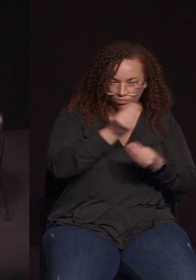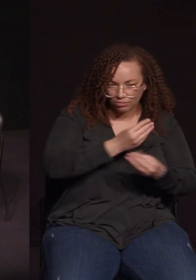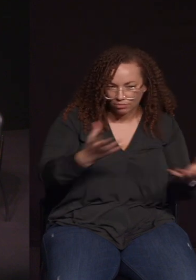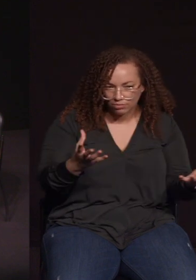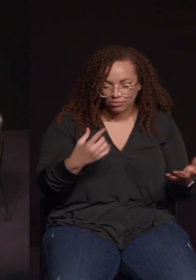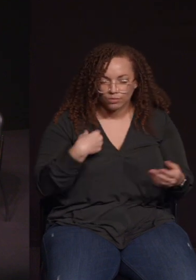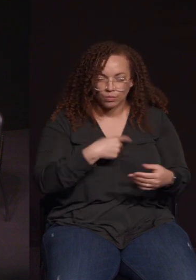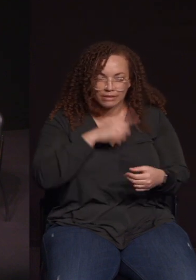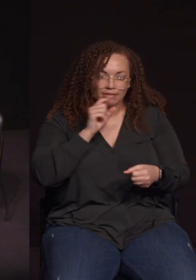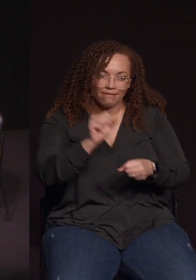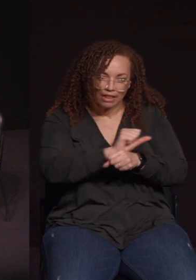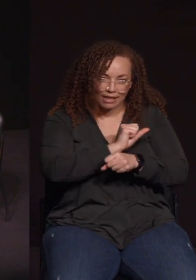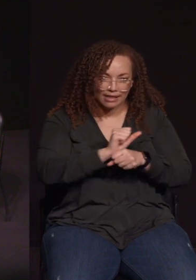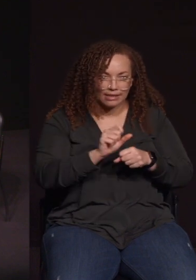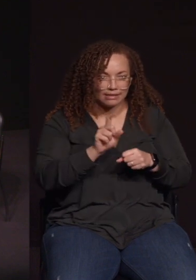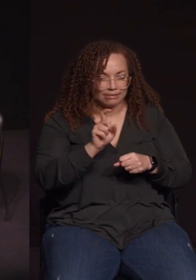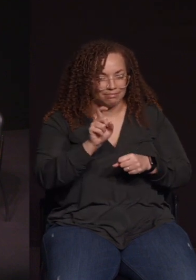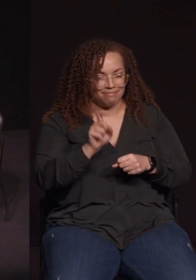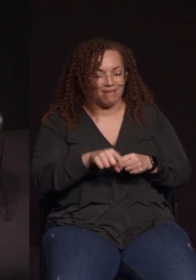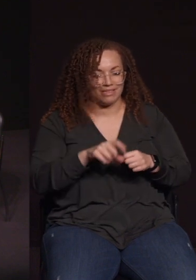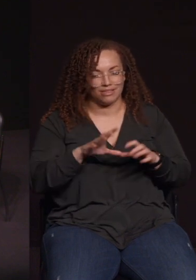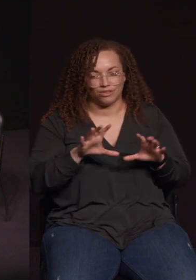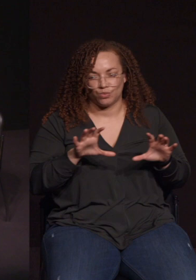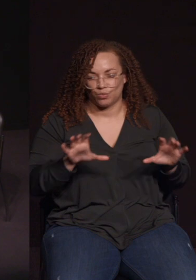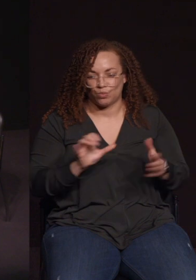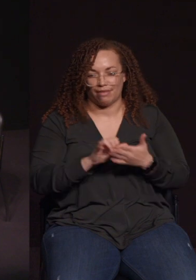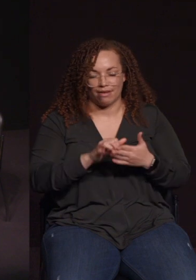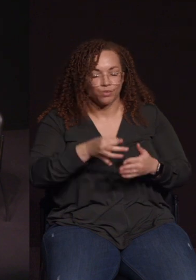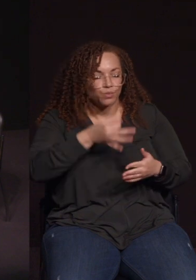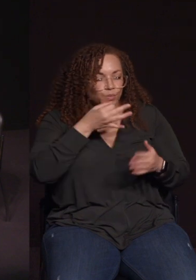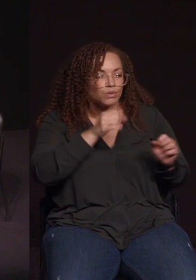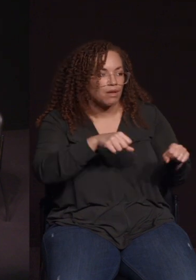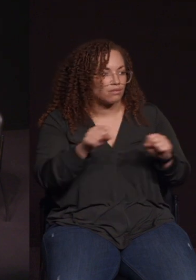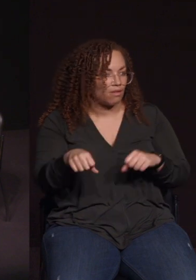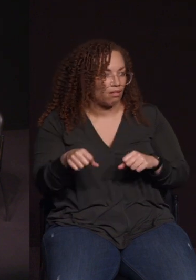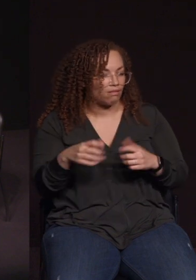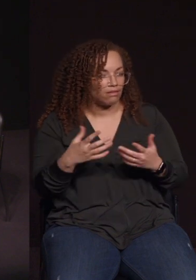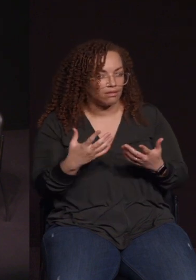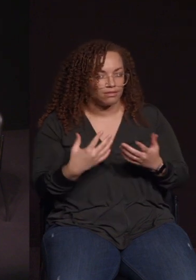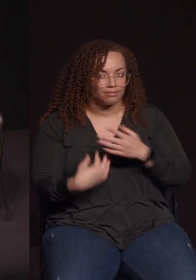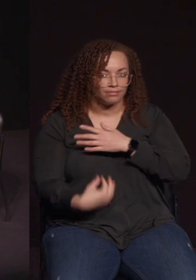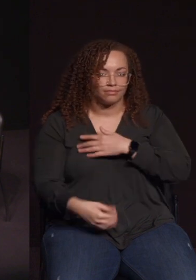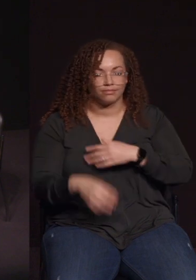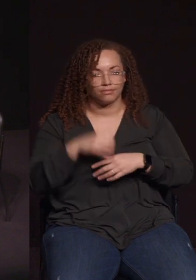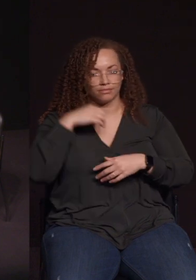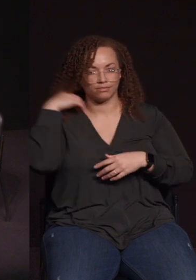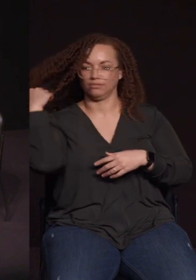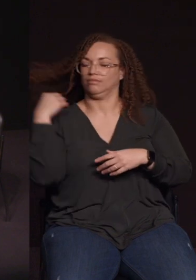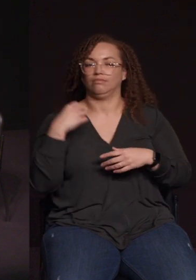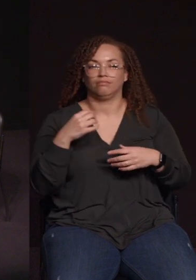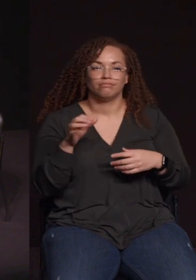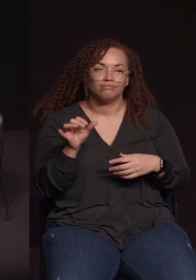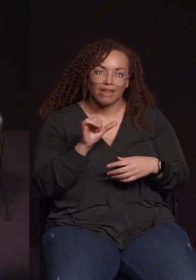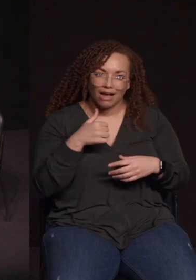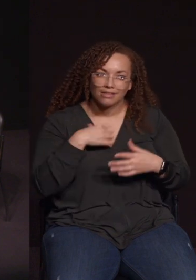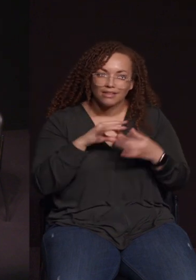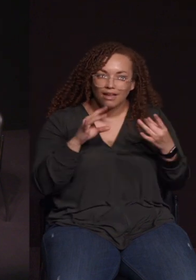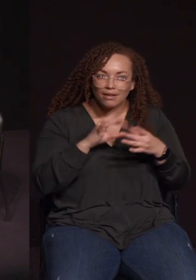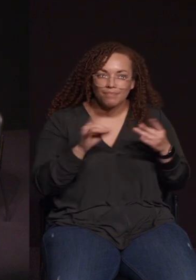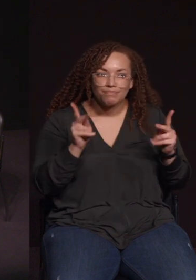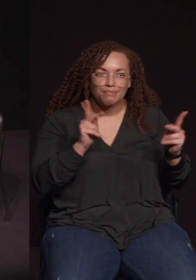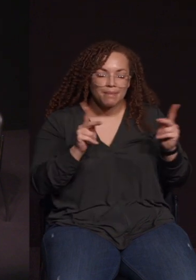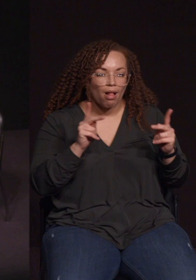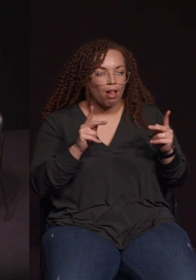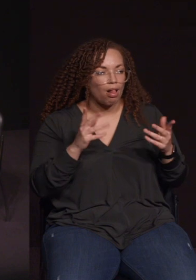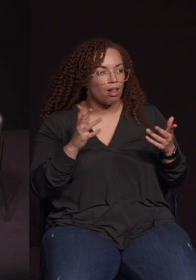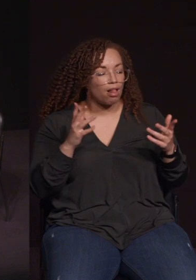we definitely need to get done as soon as possible, because, like I say, people are in and out trying to just, you know,